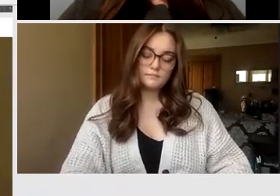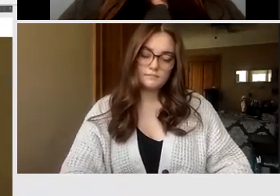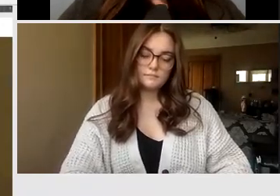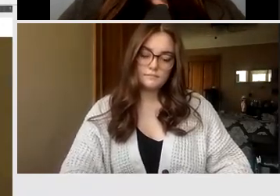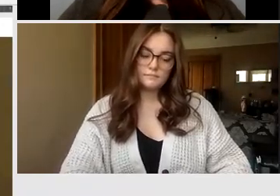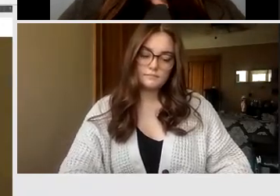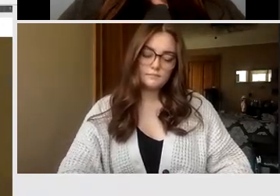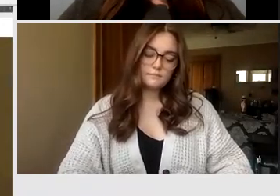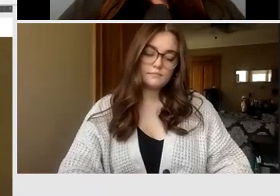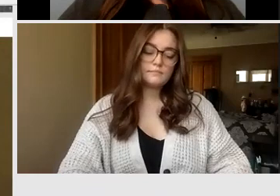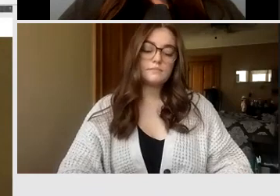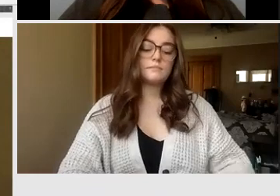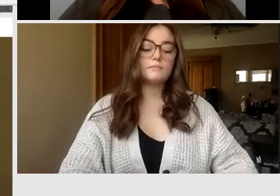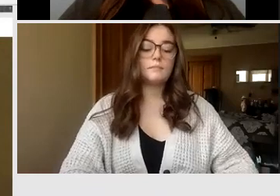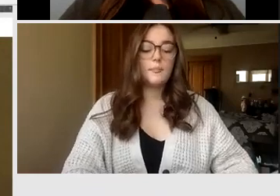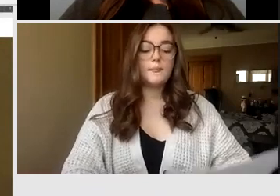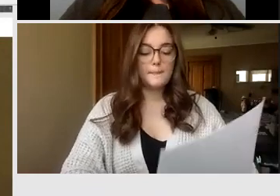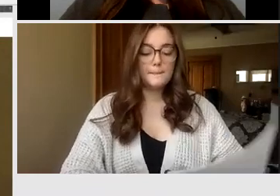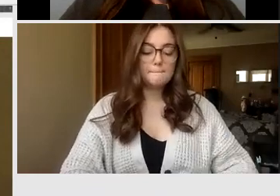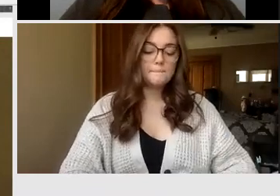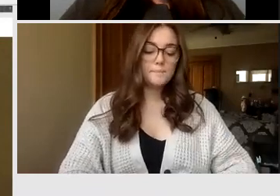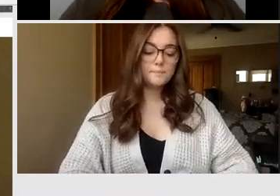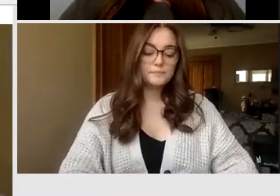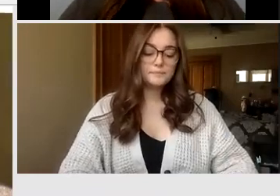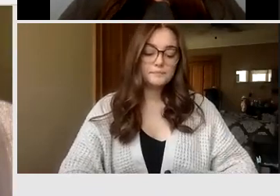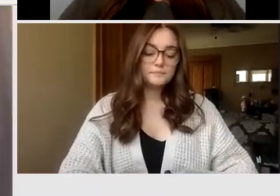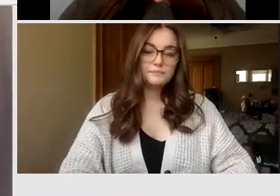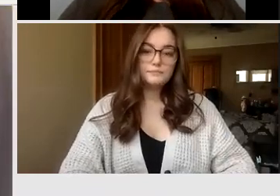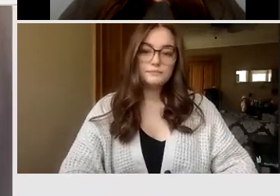she received permission to go to the heart of the battles themselves.